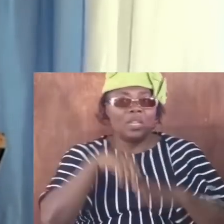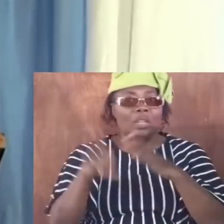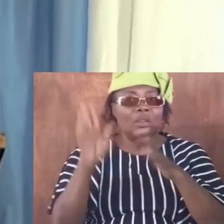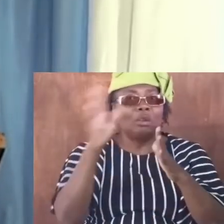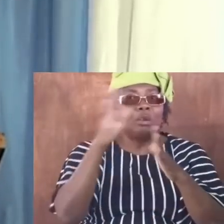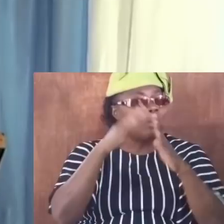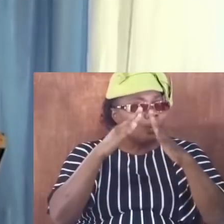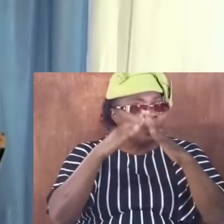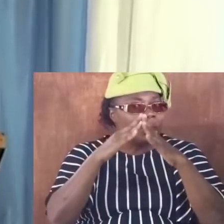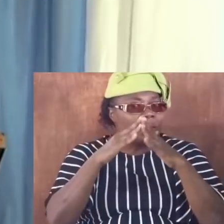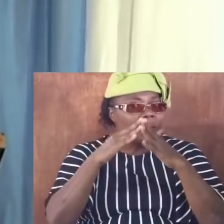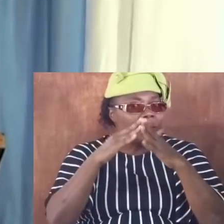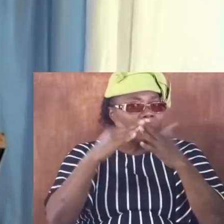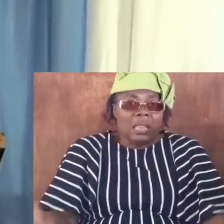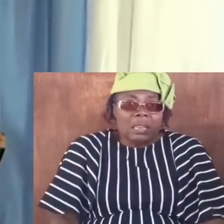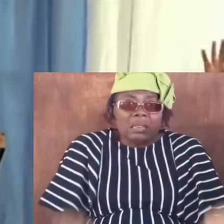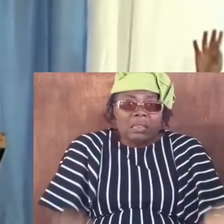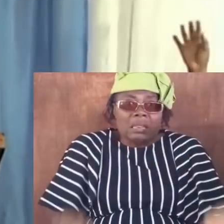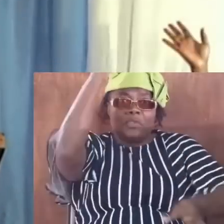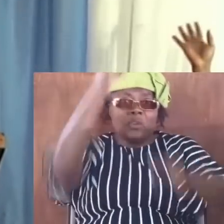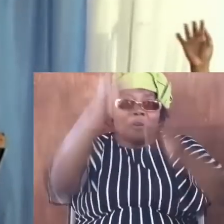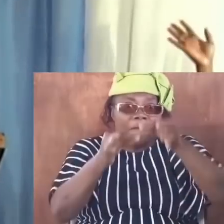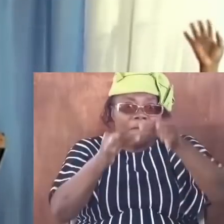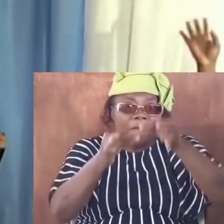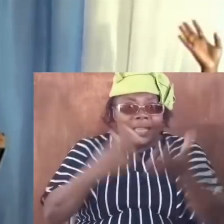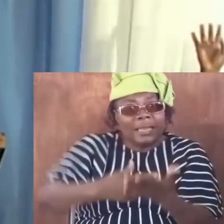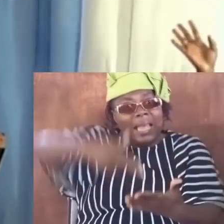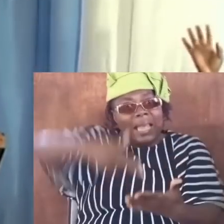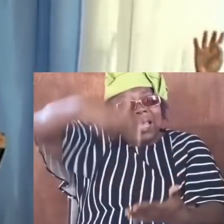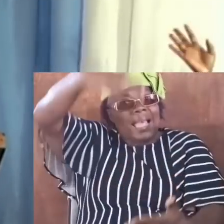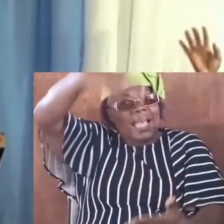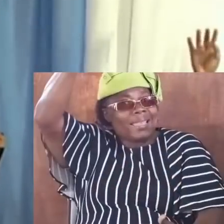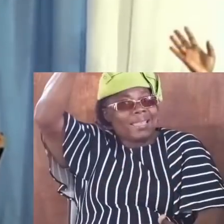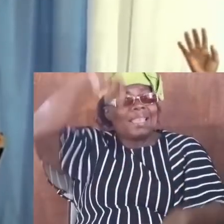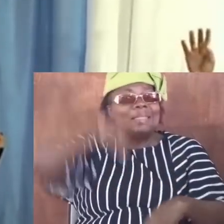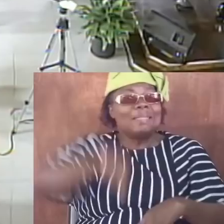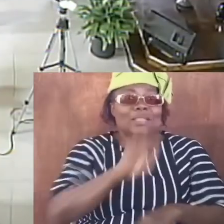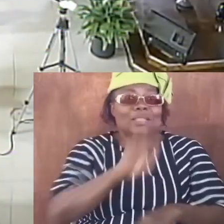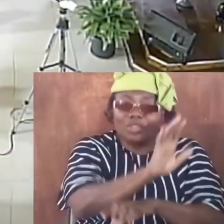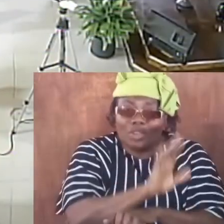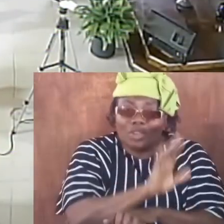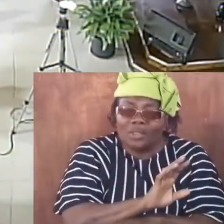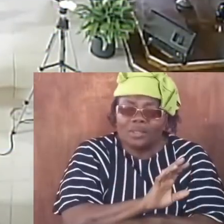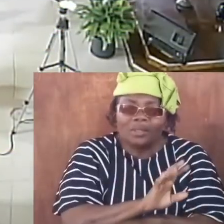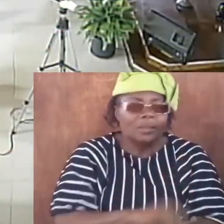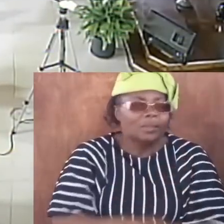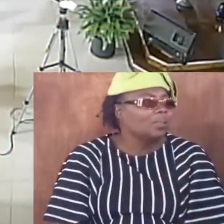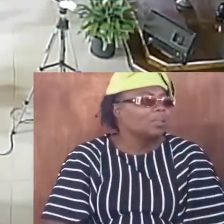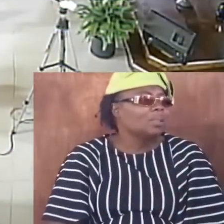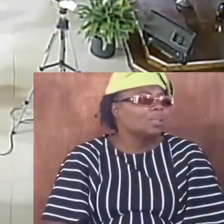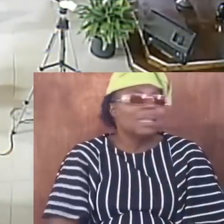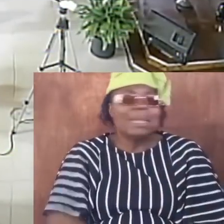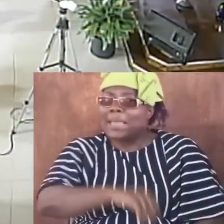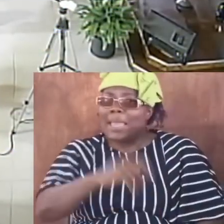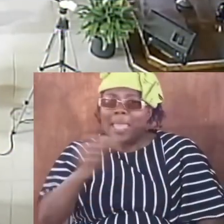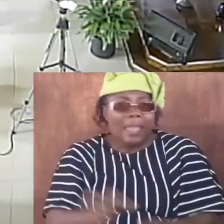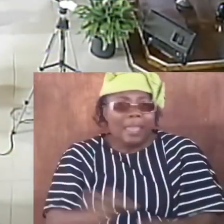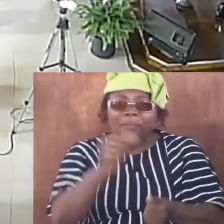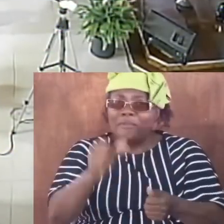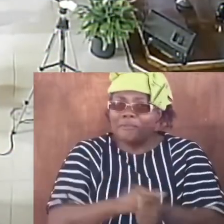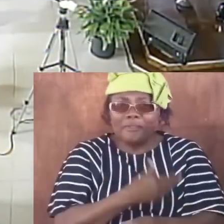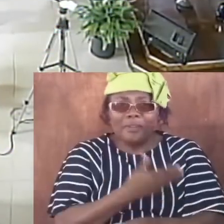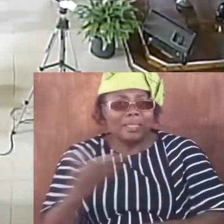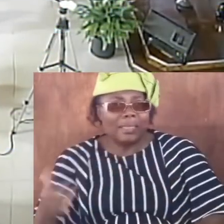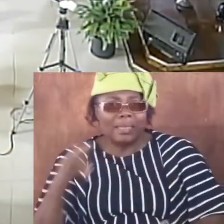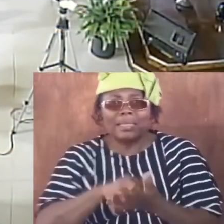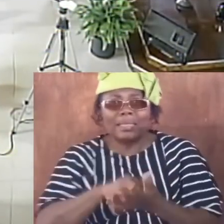feet high like this roof in 2022? We're calling upon you to lift your feet for everything that we're going to need